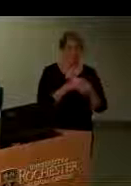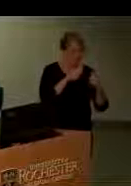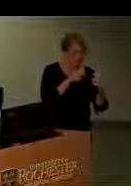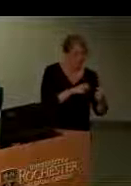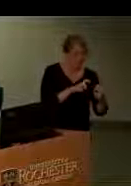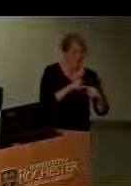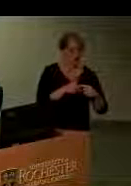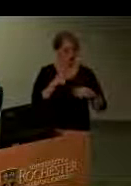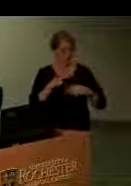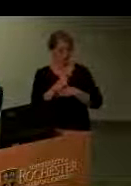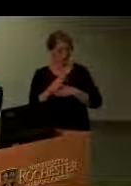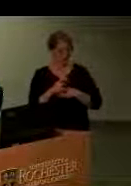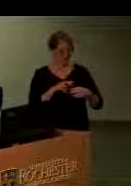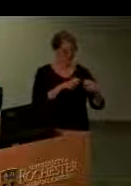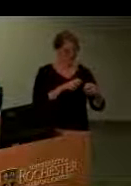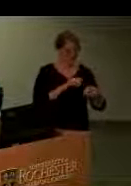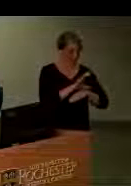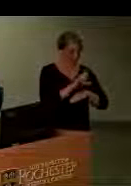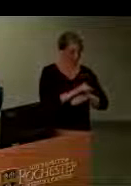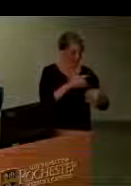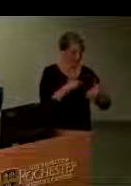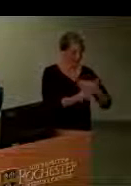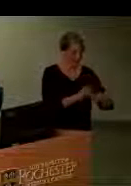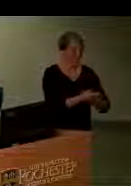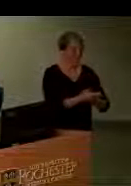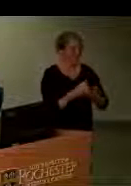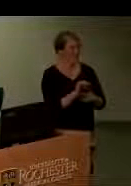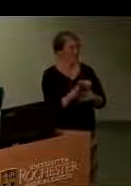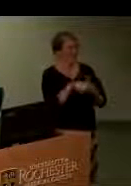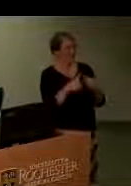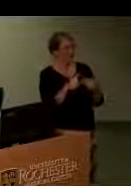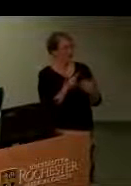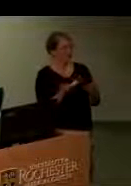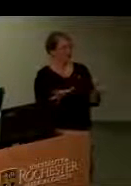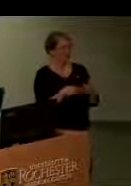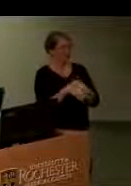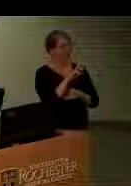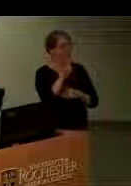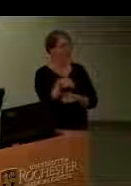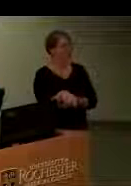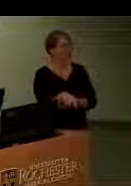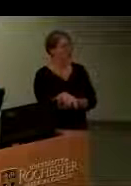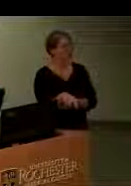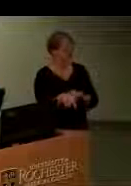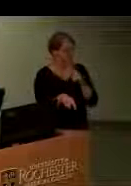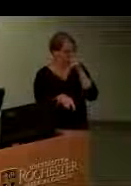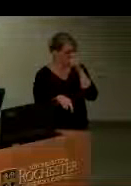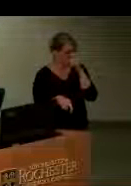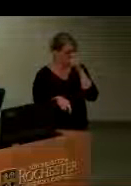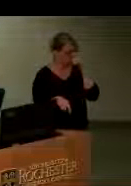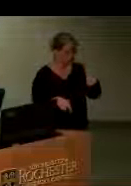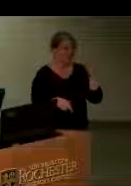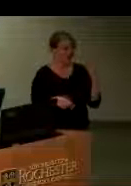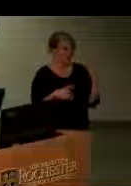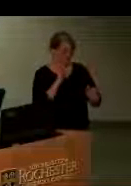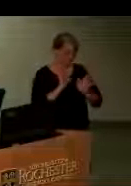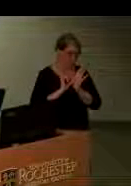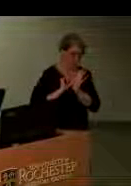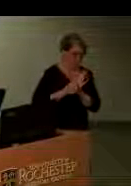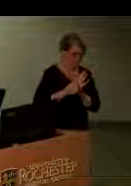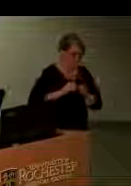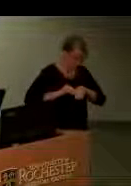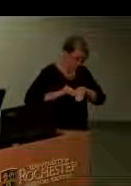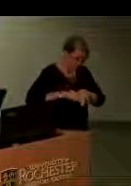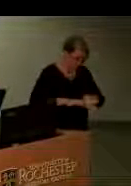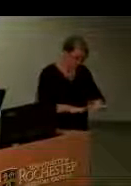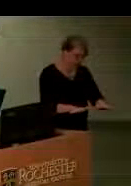I was a resident, as well as all the other things he was doing at Rochester that left the place indelibly imprinted with